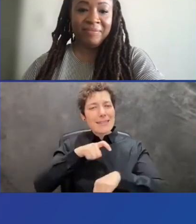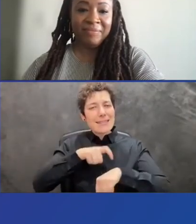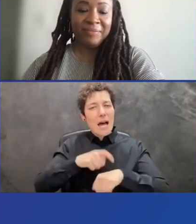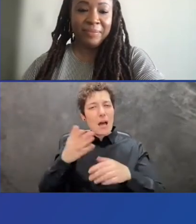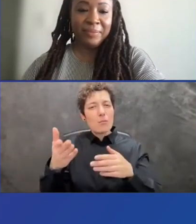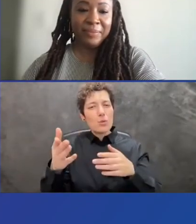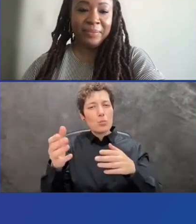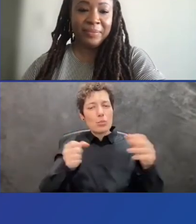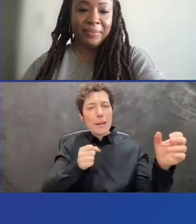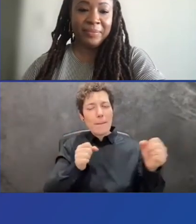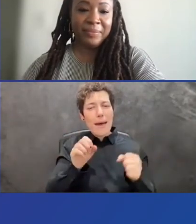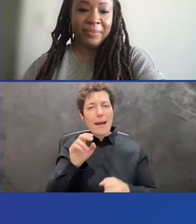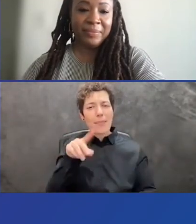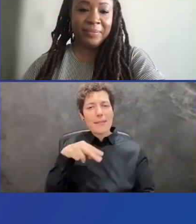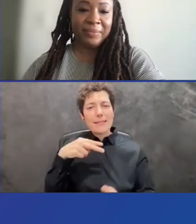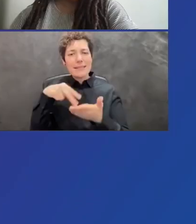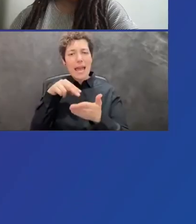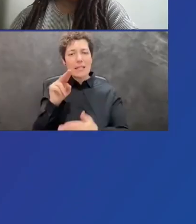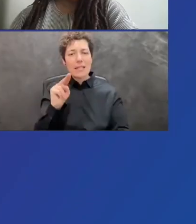folks back